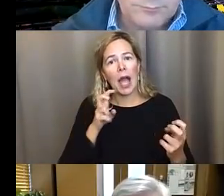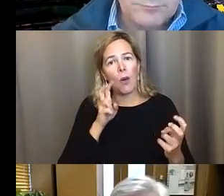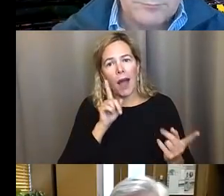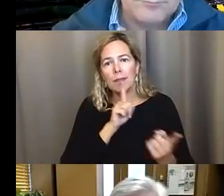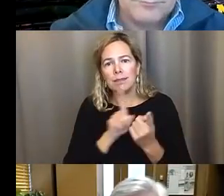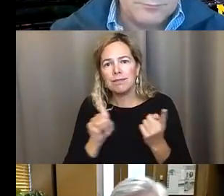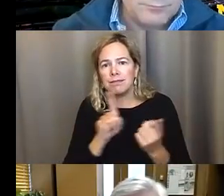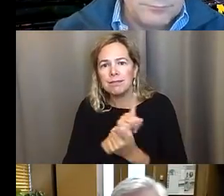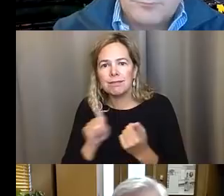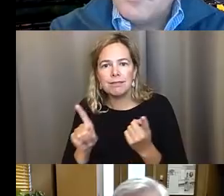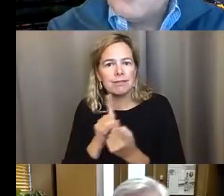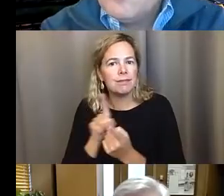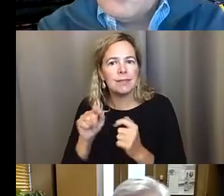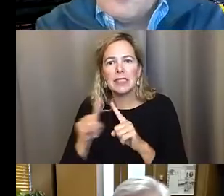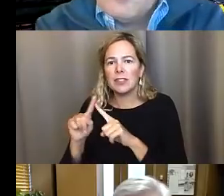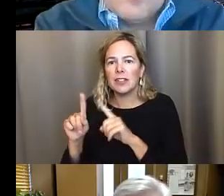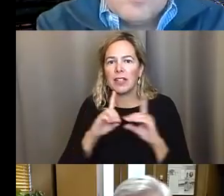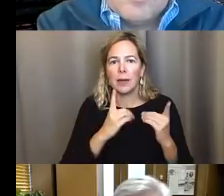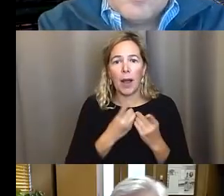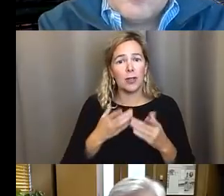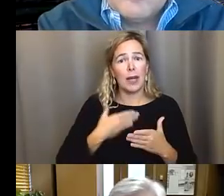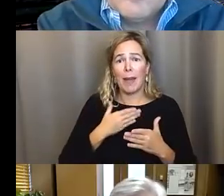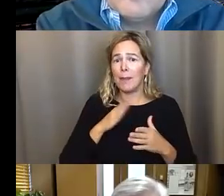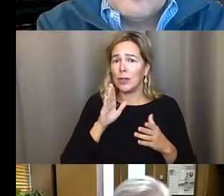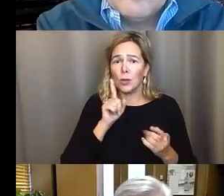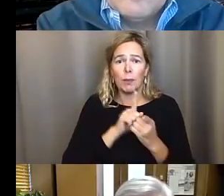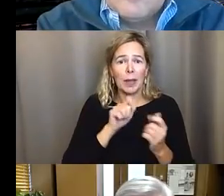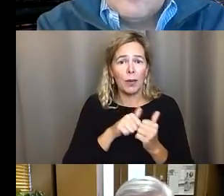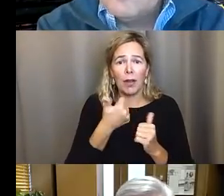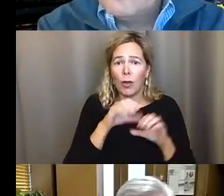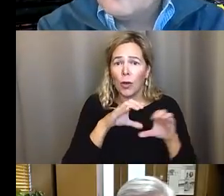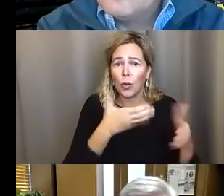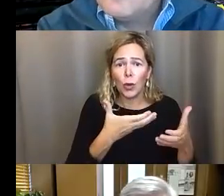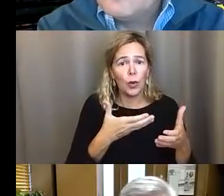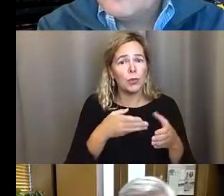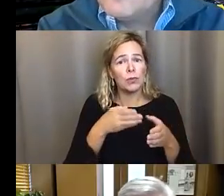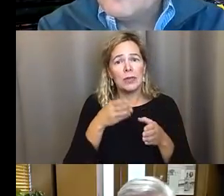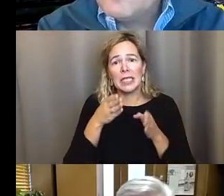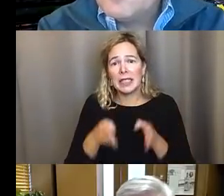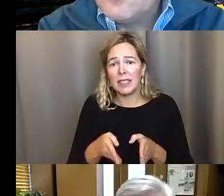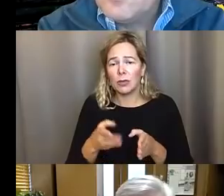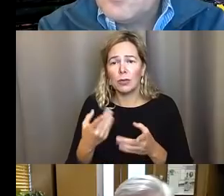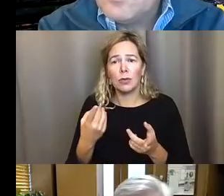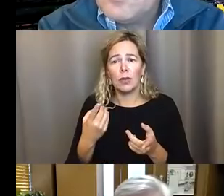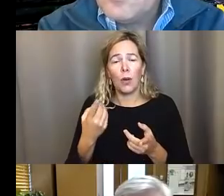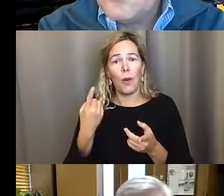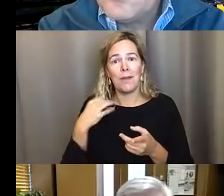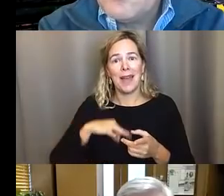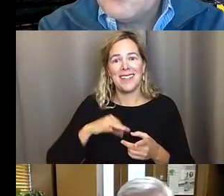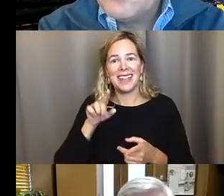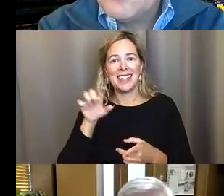happy to meet with other groups of individuals. One of the one of the benefits of the Zoom era is that I